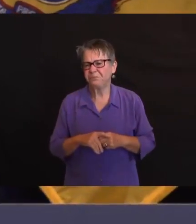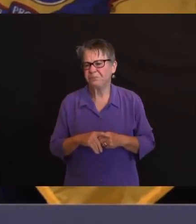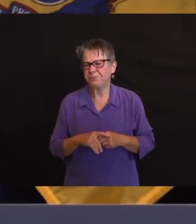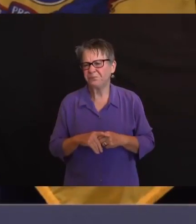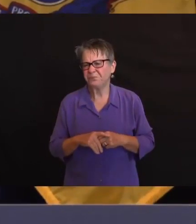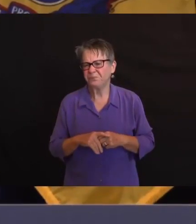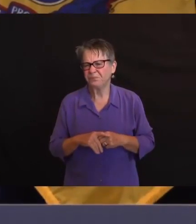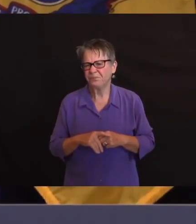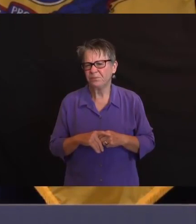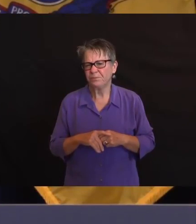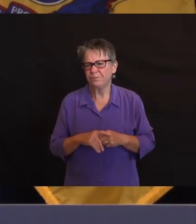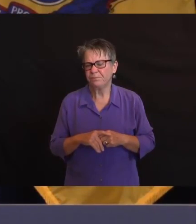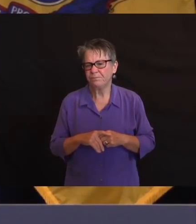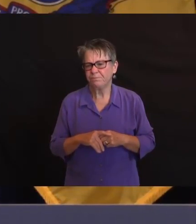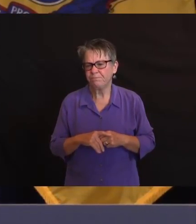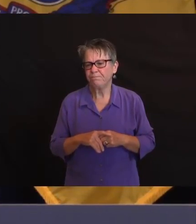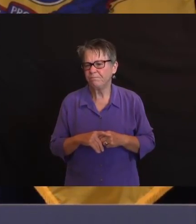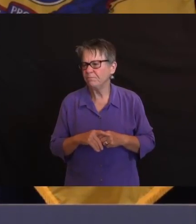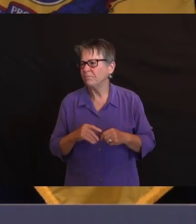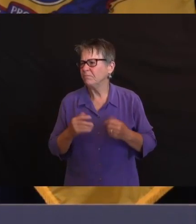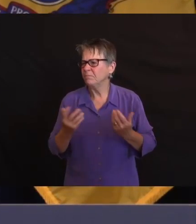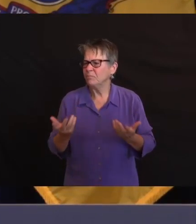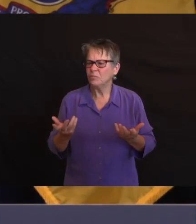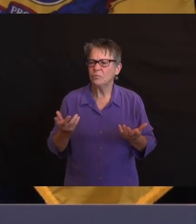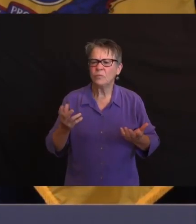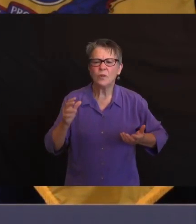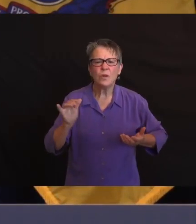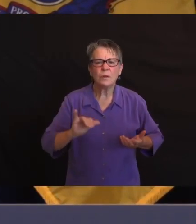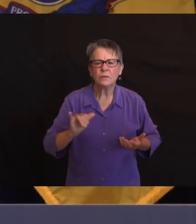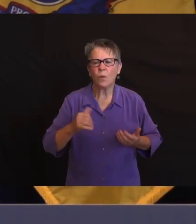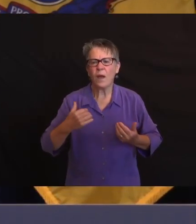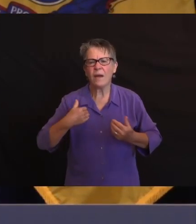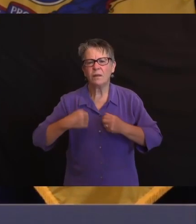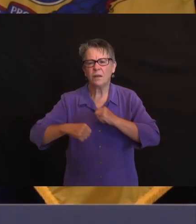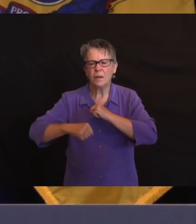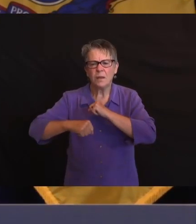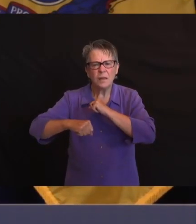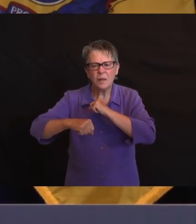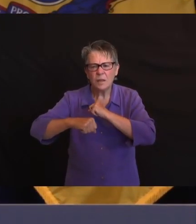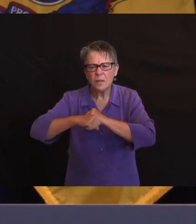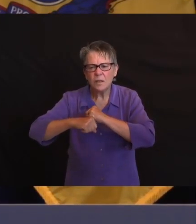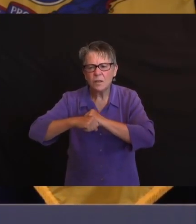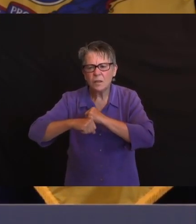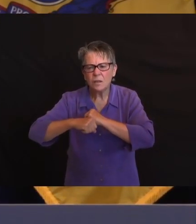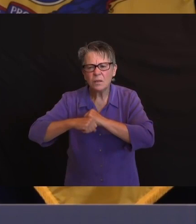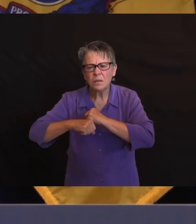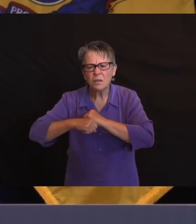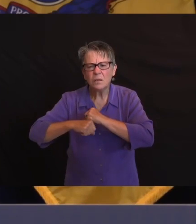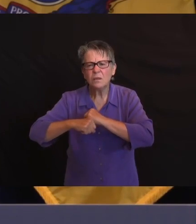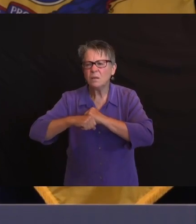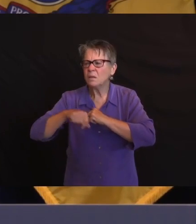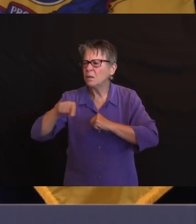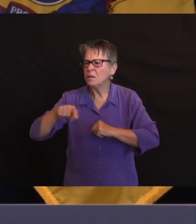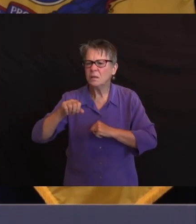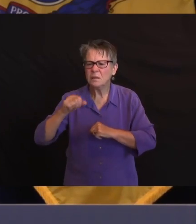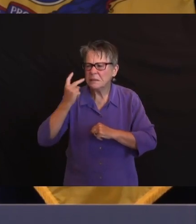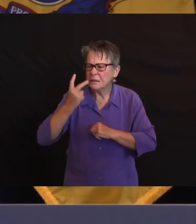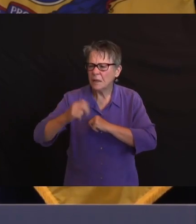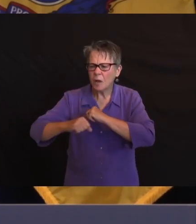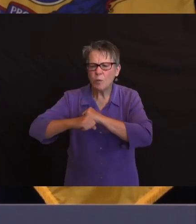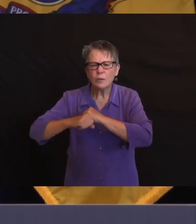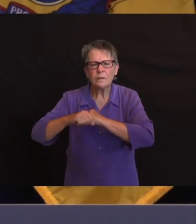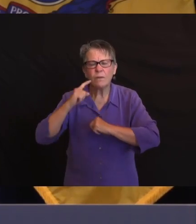Semper 5 in Seaside Heights this Saturday. I completely butchered the name of our good friends, the Josephsons, on Friday. I